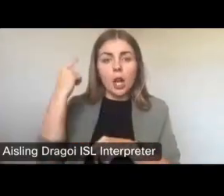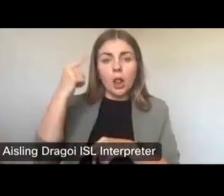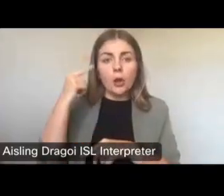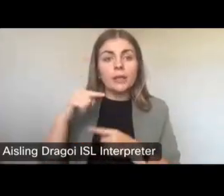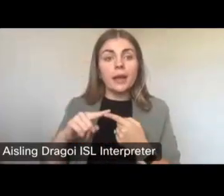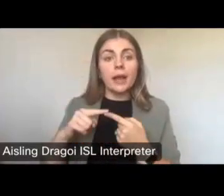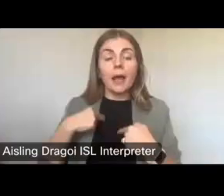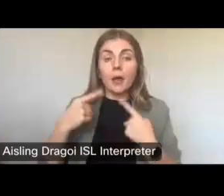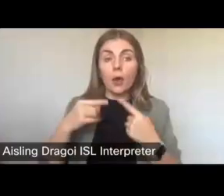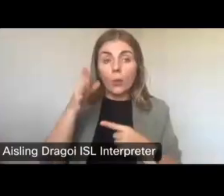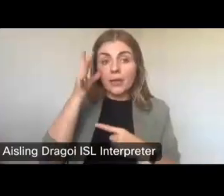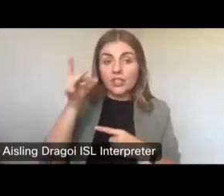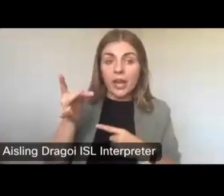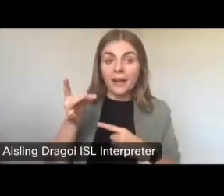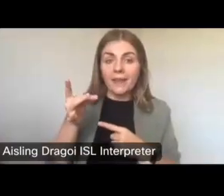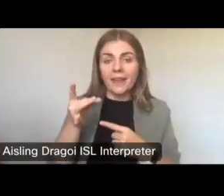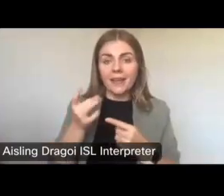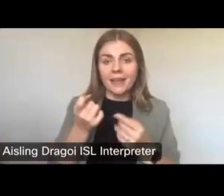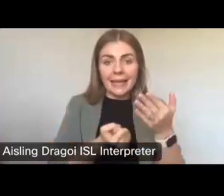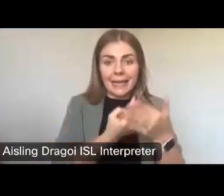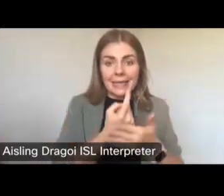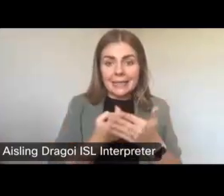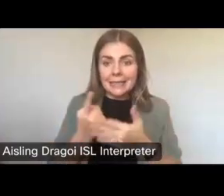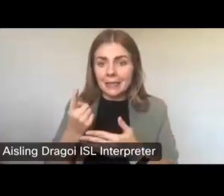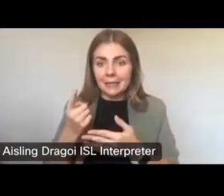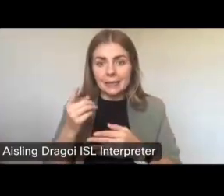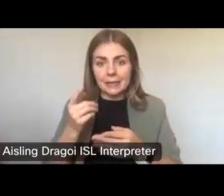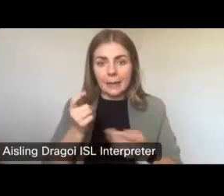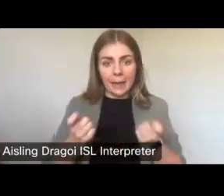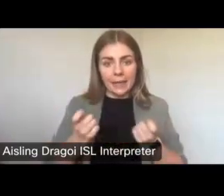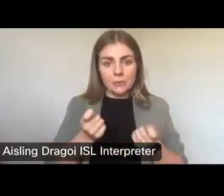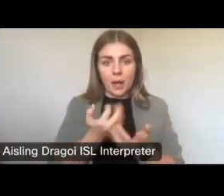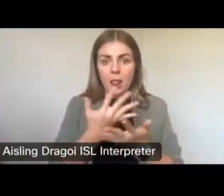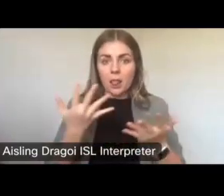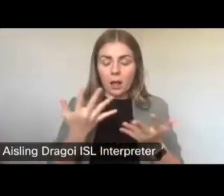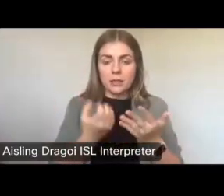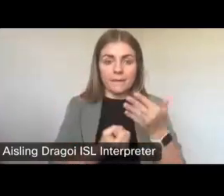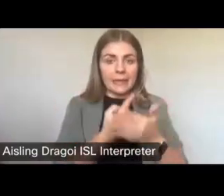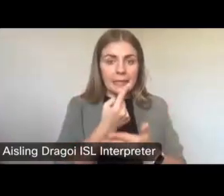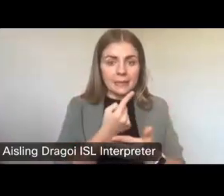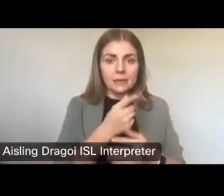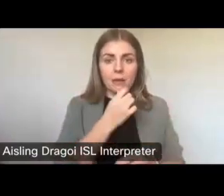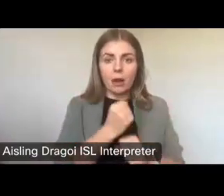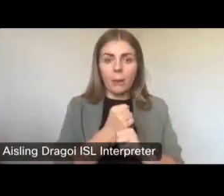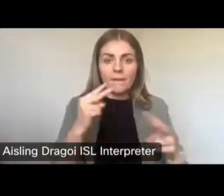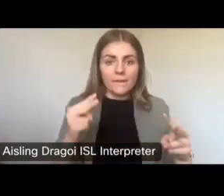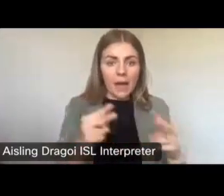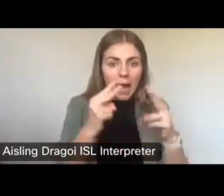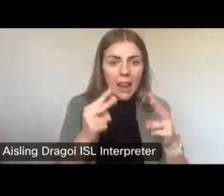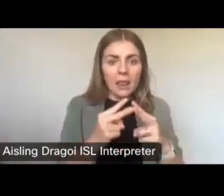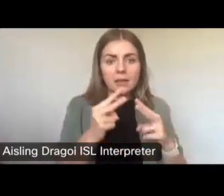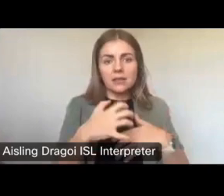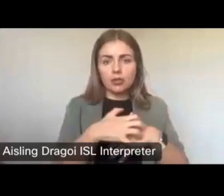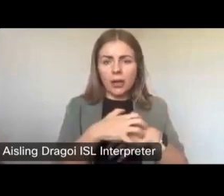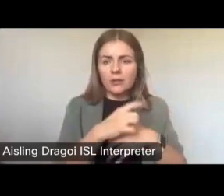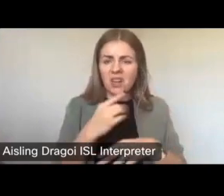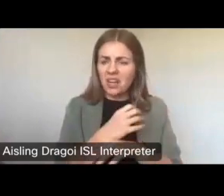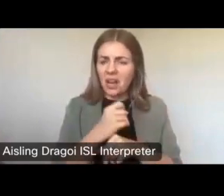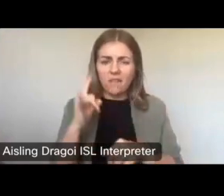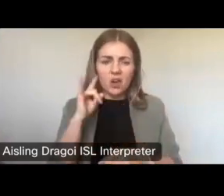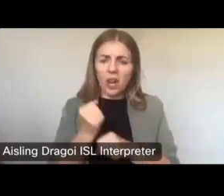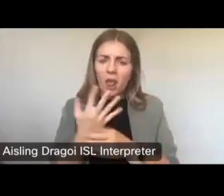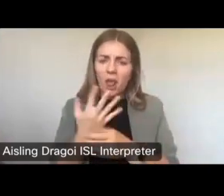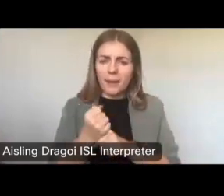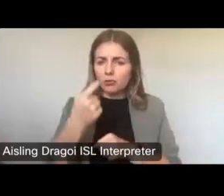incident management side of things, and we had a lot of incidents around violence and aggression, but I didn't hear so much noise about trauma-informed care. It's probably on